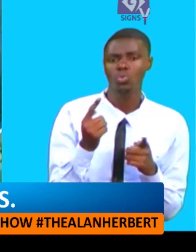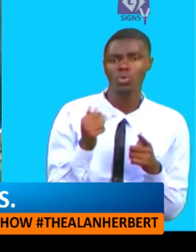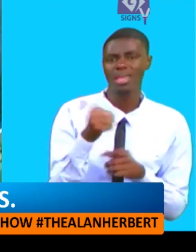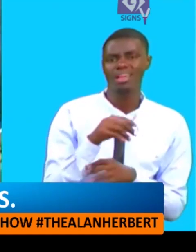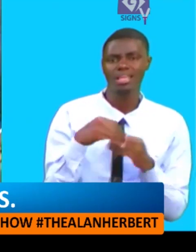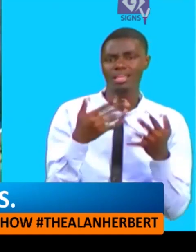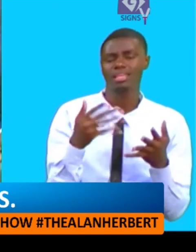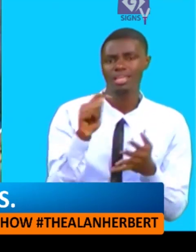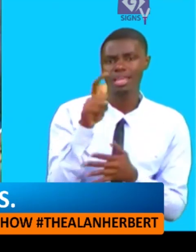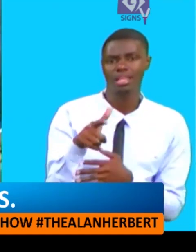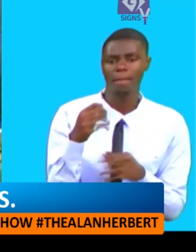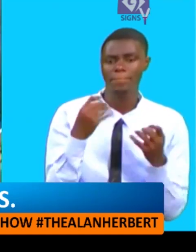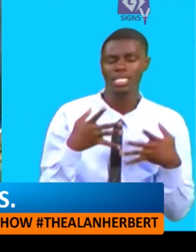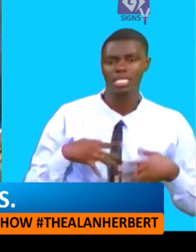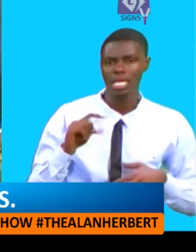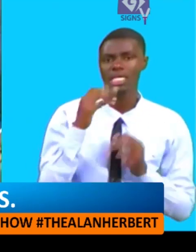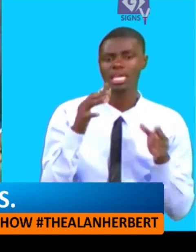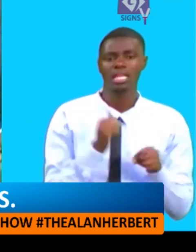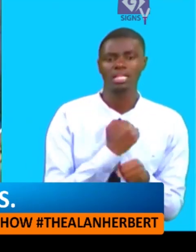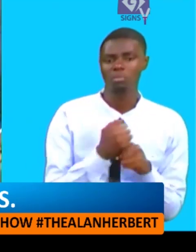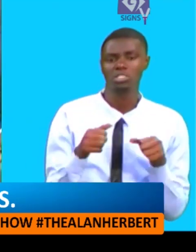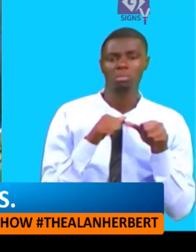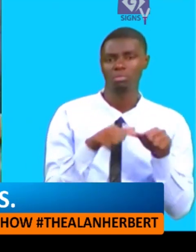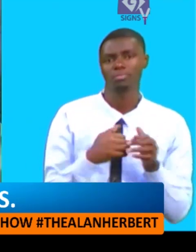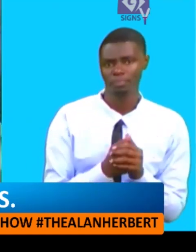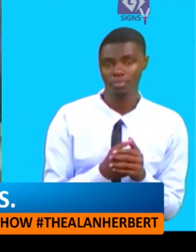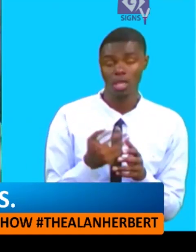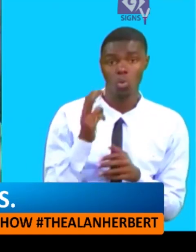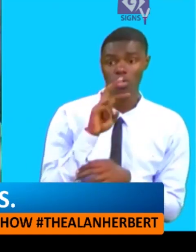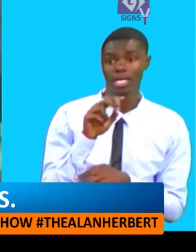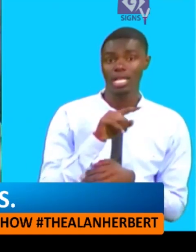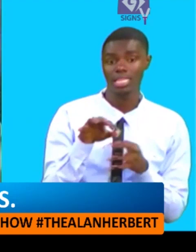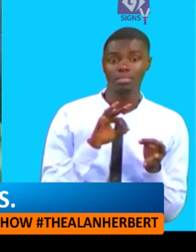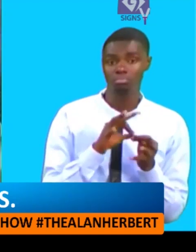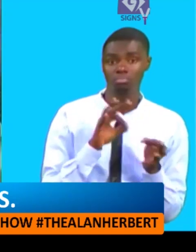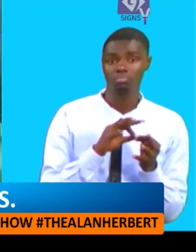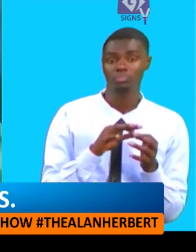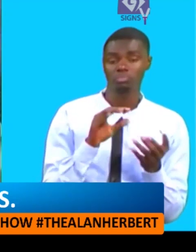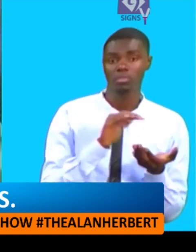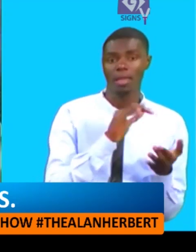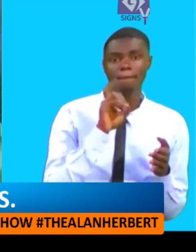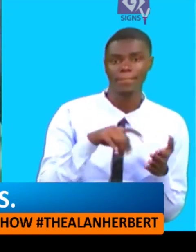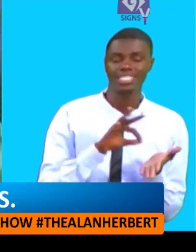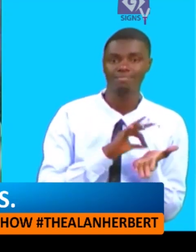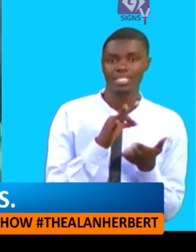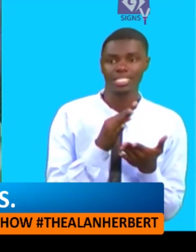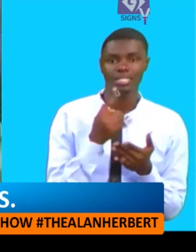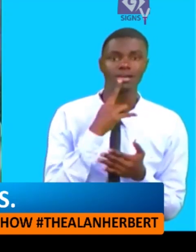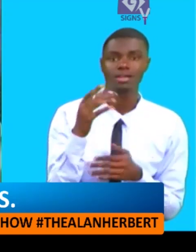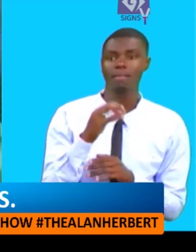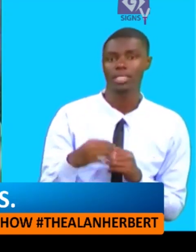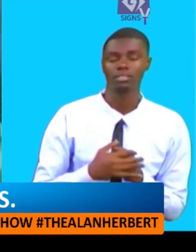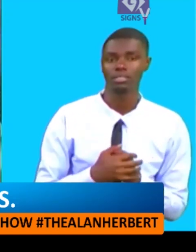copay, then they won't be able. Most majority of Kenyans won't be able to sustain. So when you're looking at this particular package, then we have to finance it